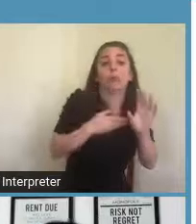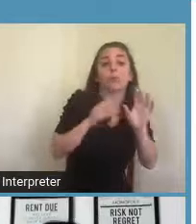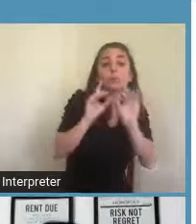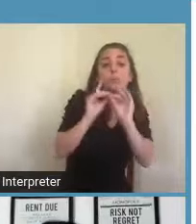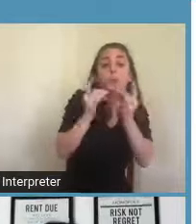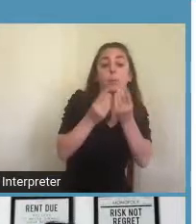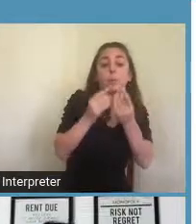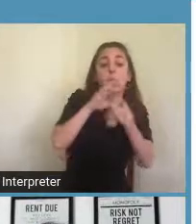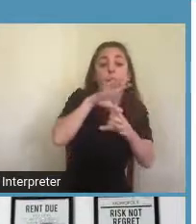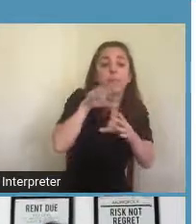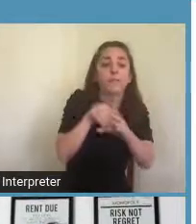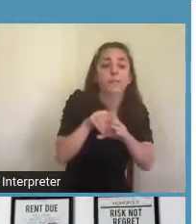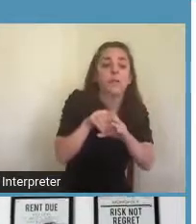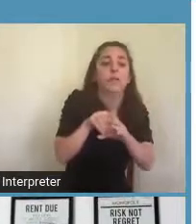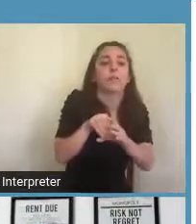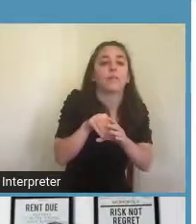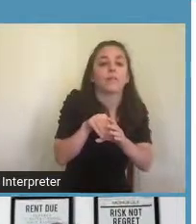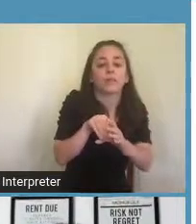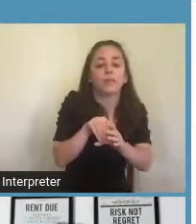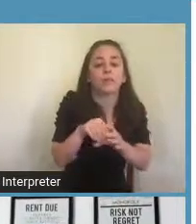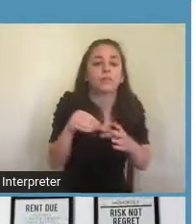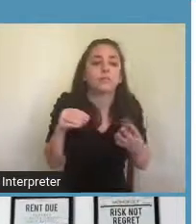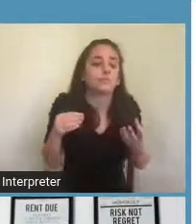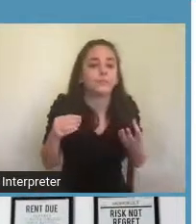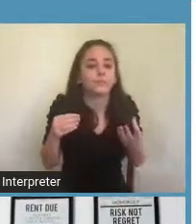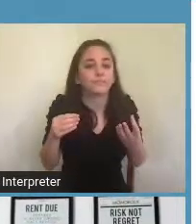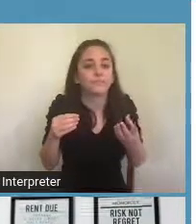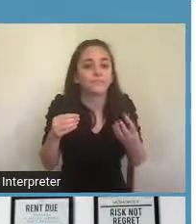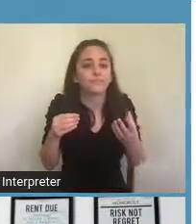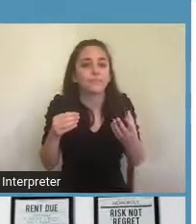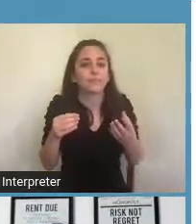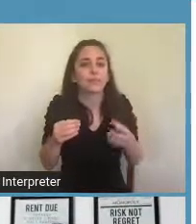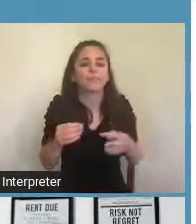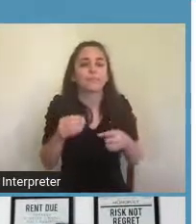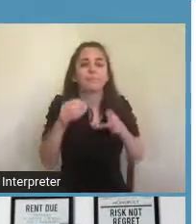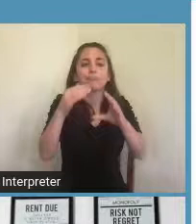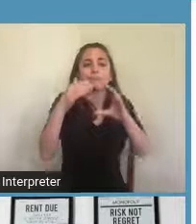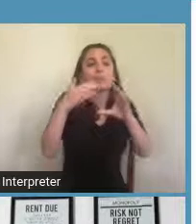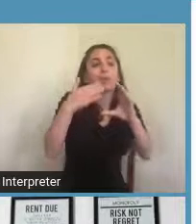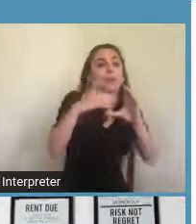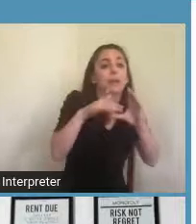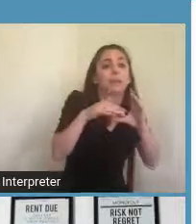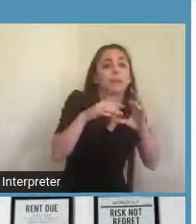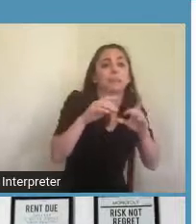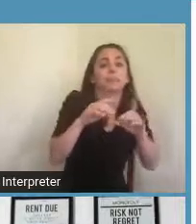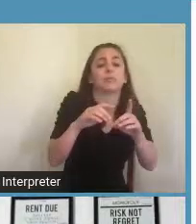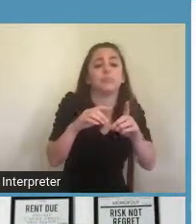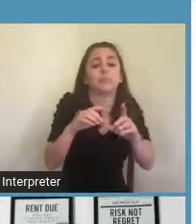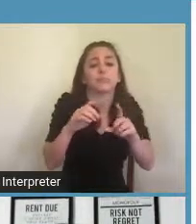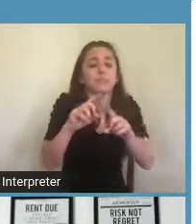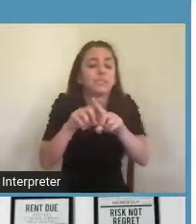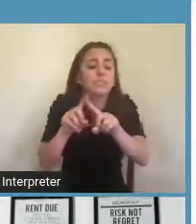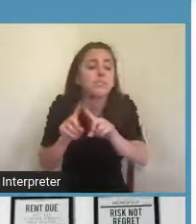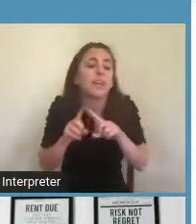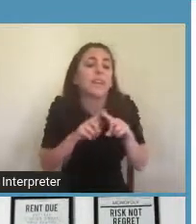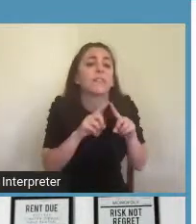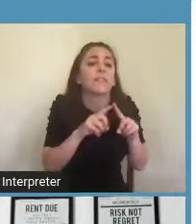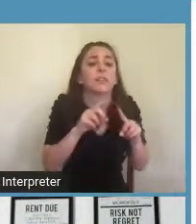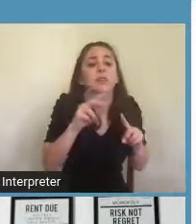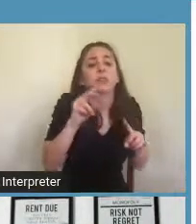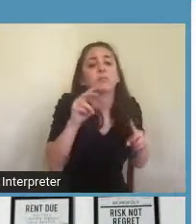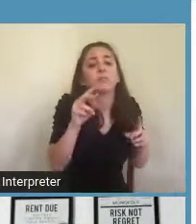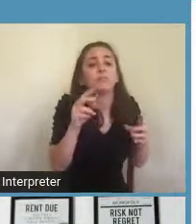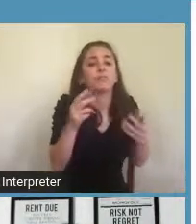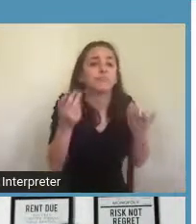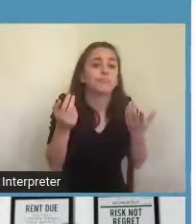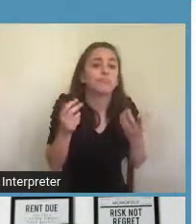without actually potentially composing an email, providing some sample messaging where all of your network, being it your colleagues